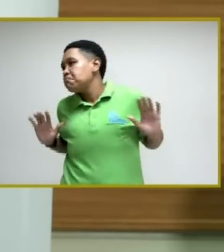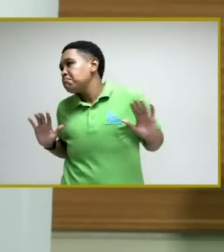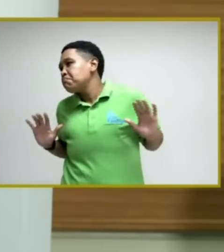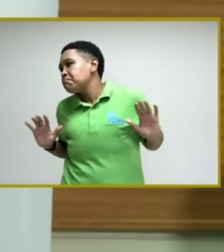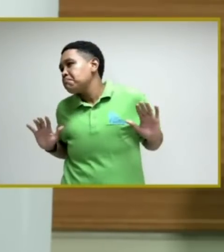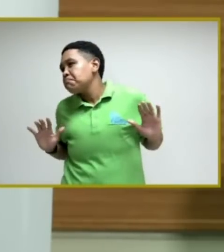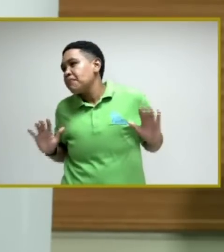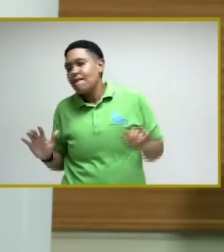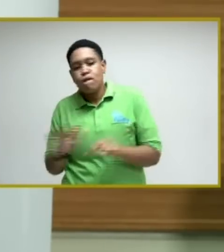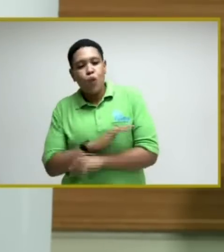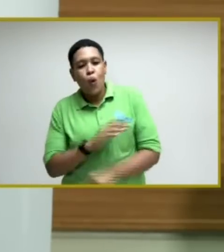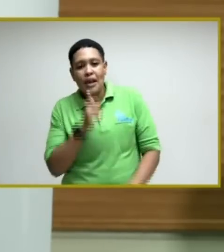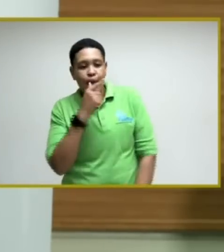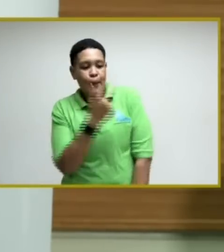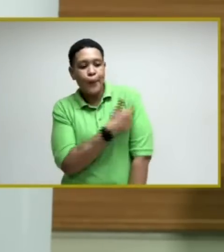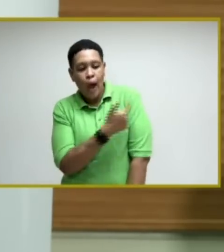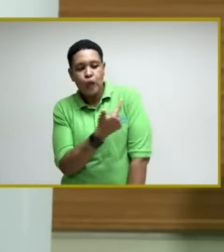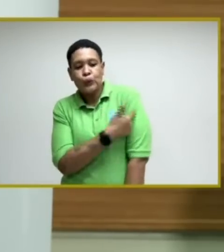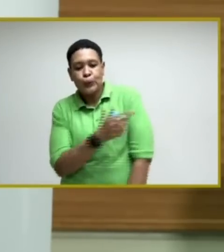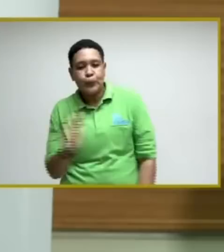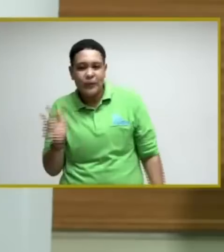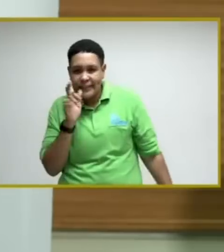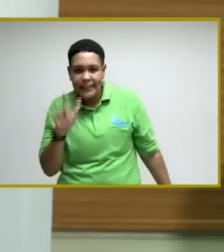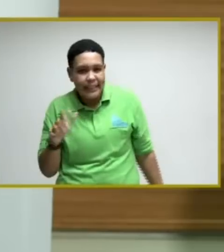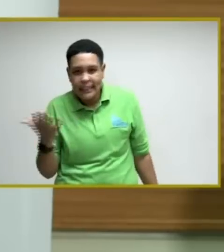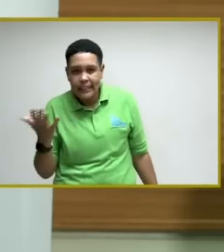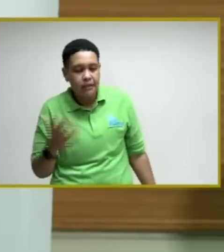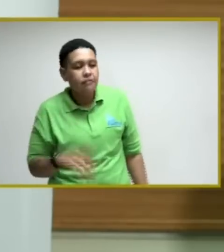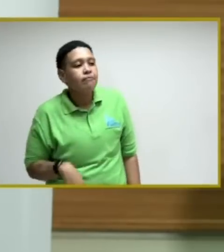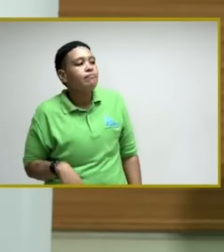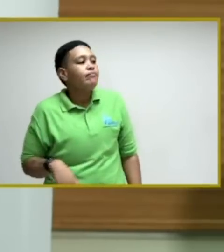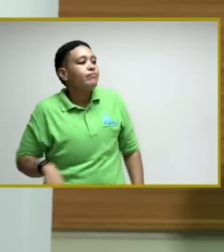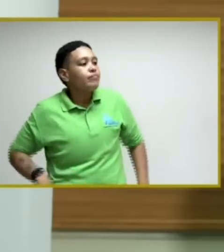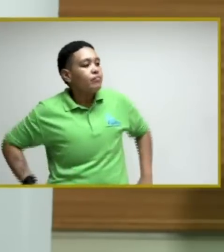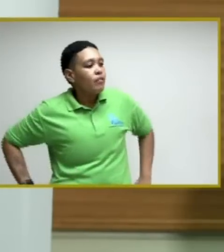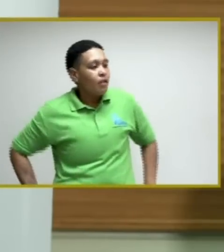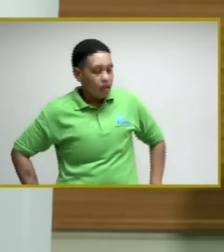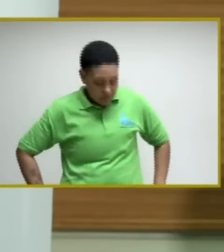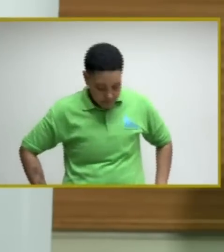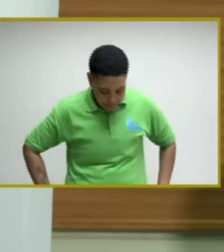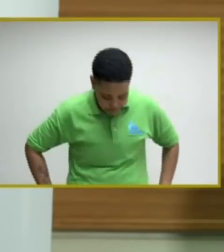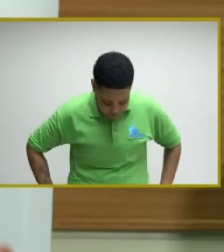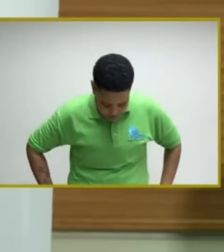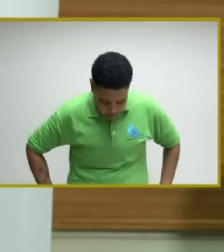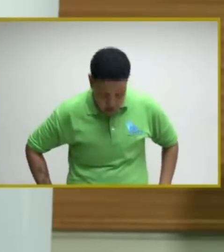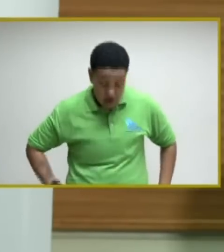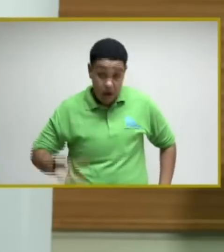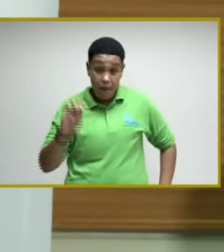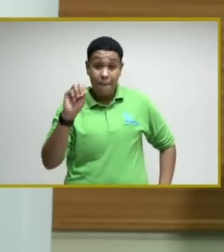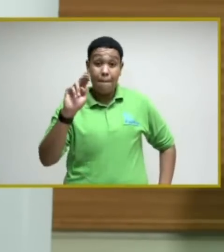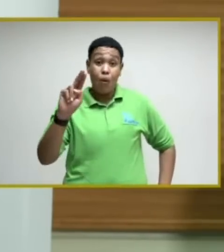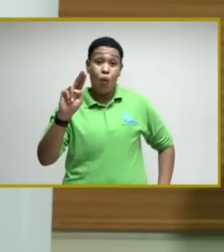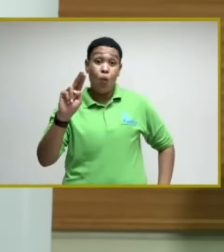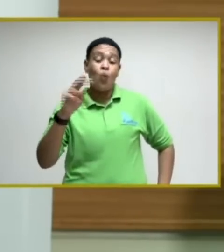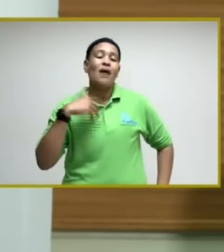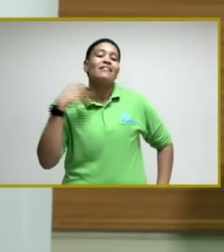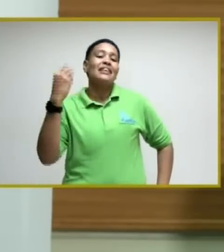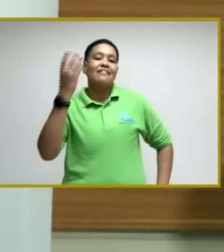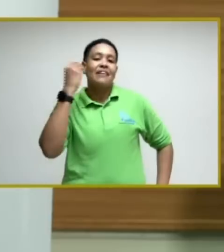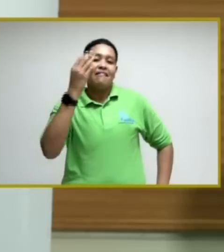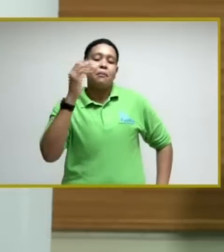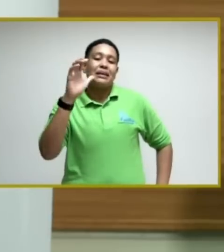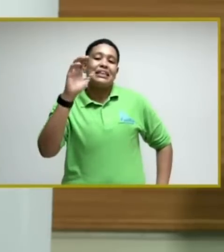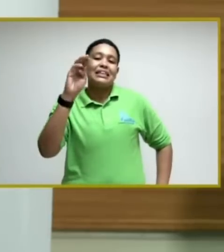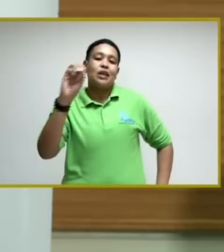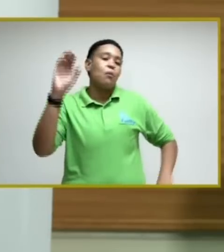is the full dose. So there is the need for that. Now we have the new variant. We're going to have to give some information. The CMO has given